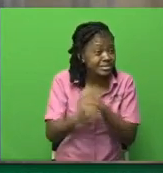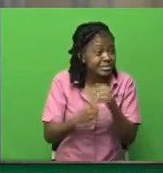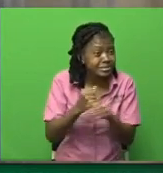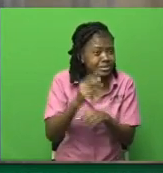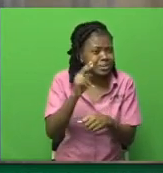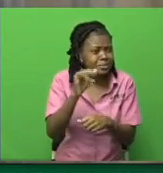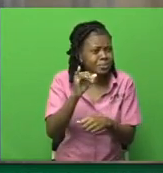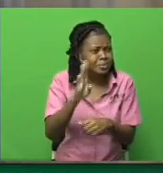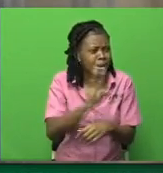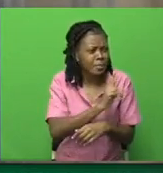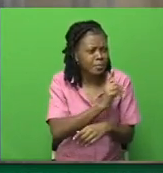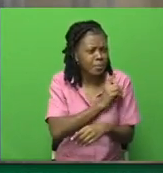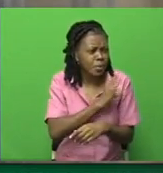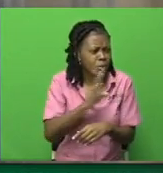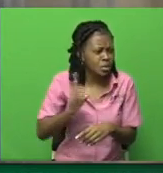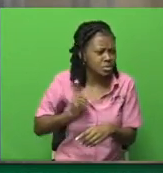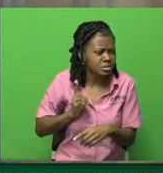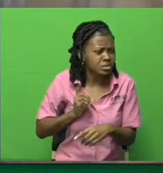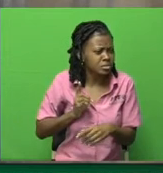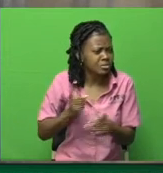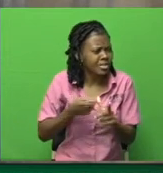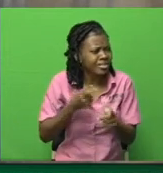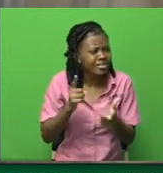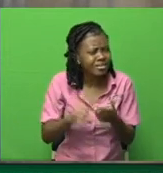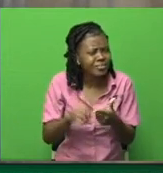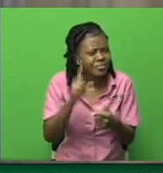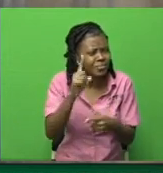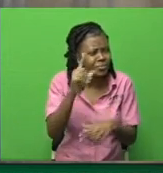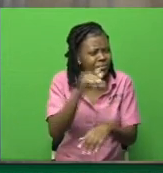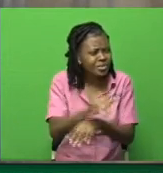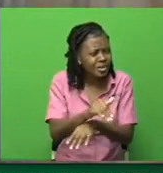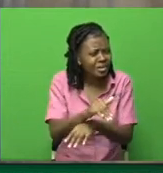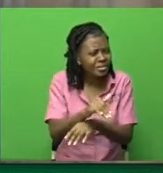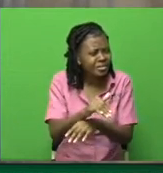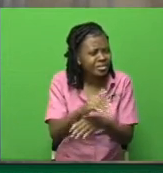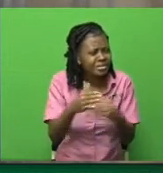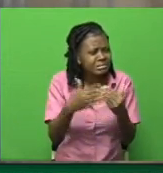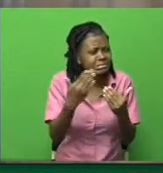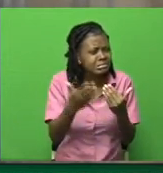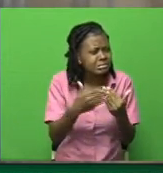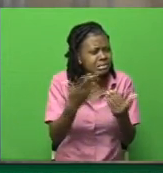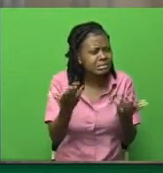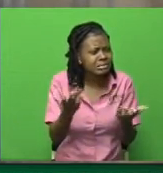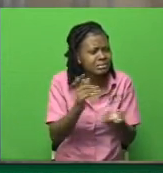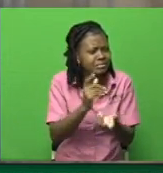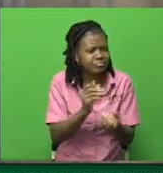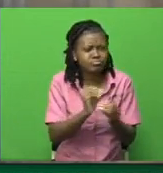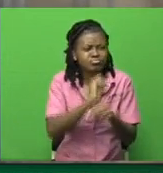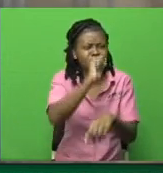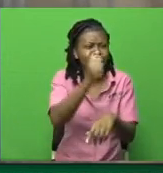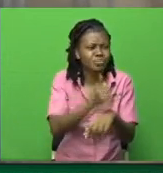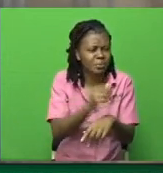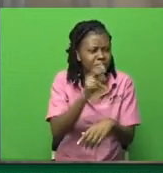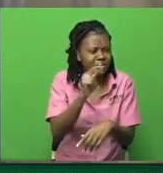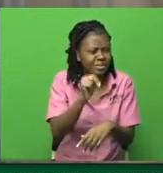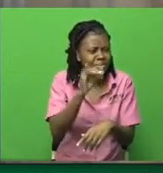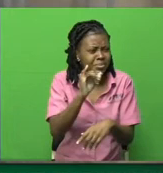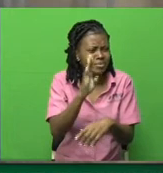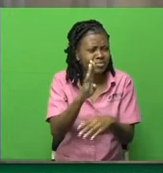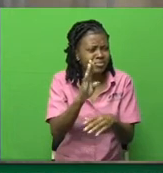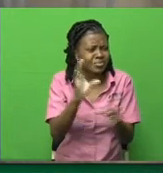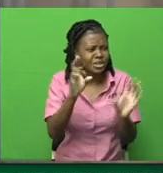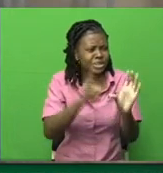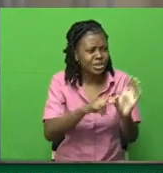appointed as chairman when the law requires him to be essentially independent of Labor business and government again